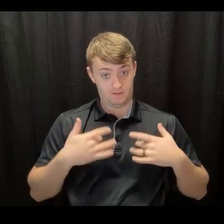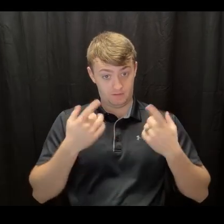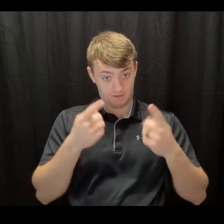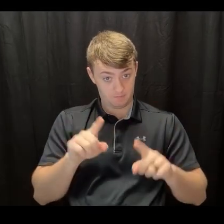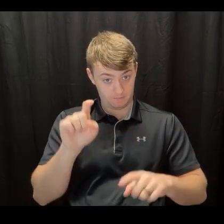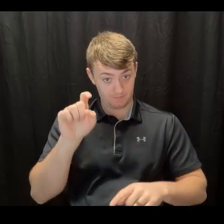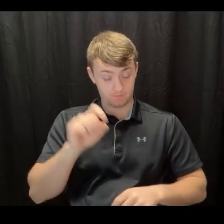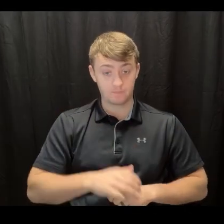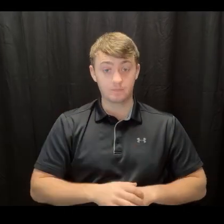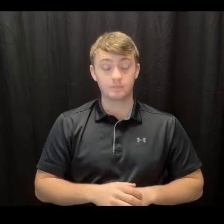behavior event occur?